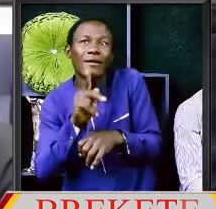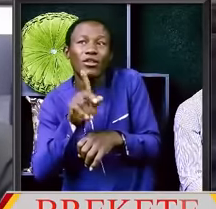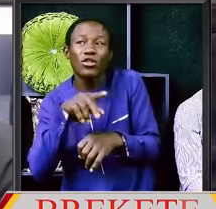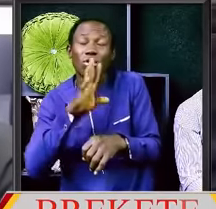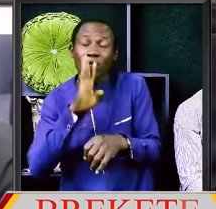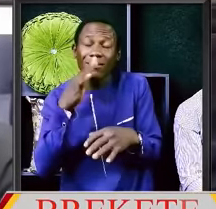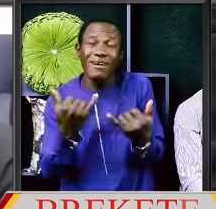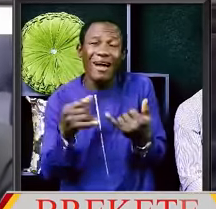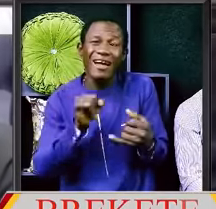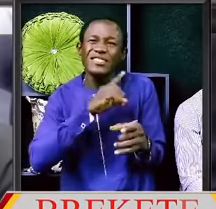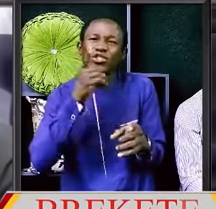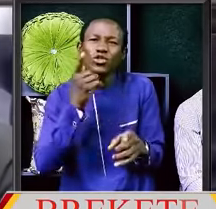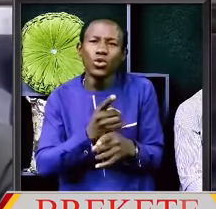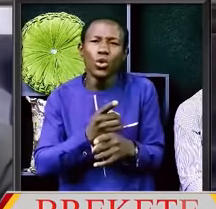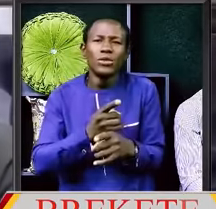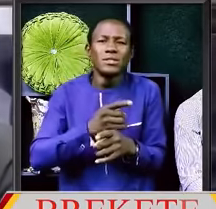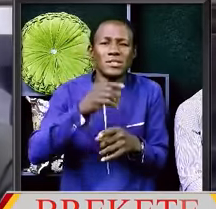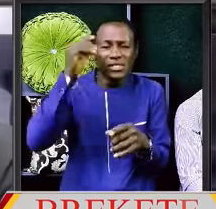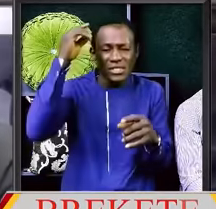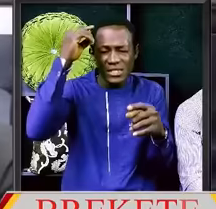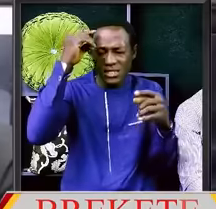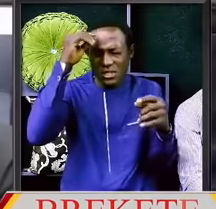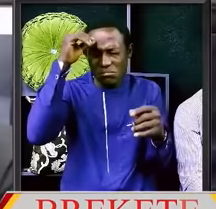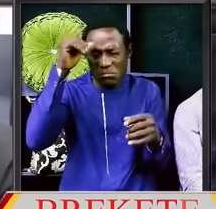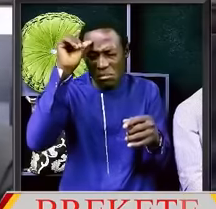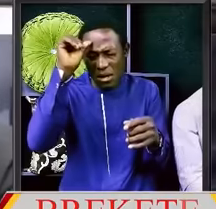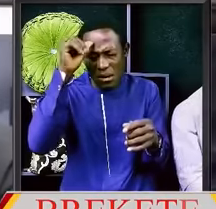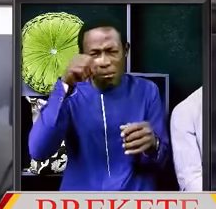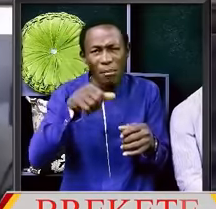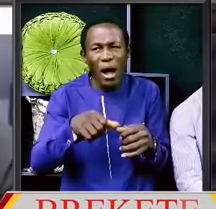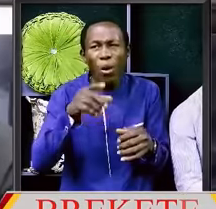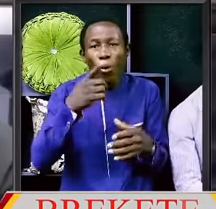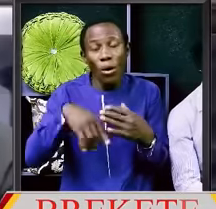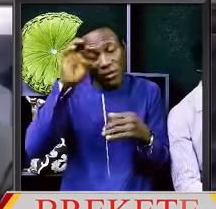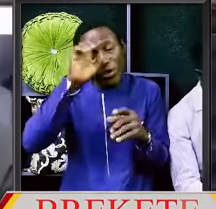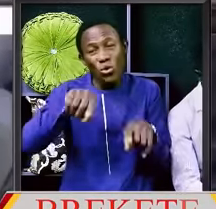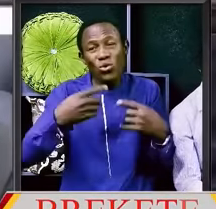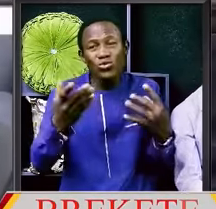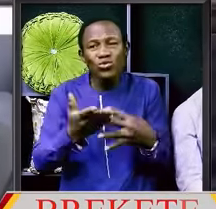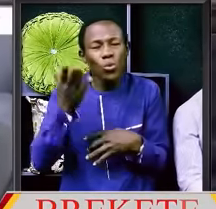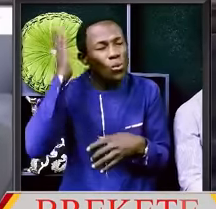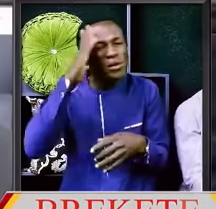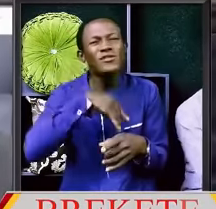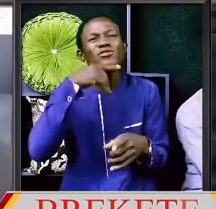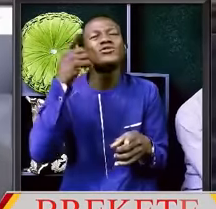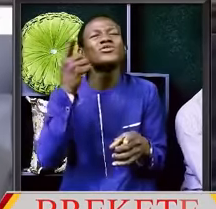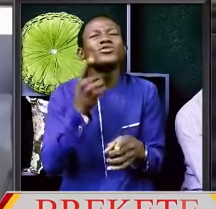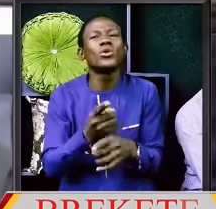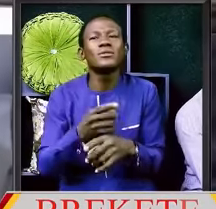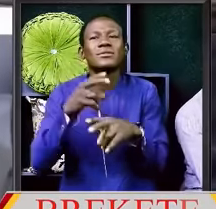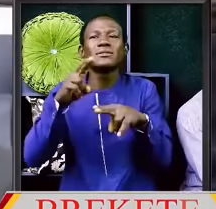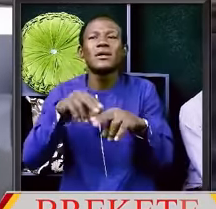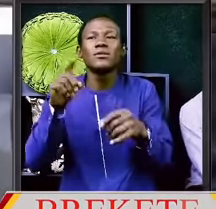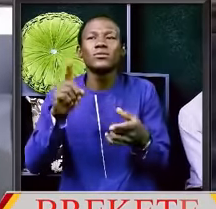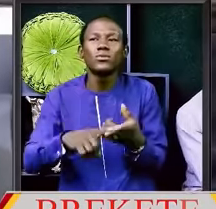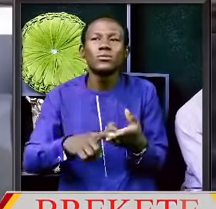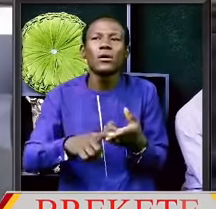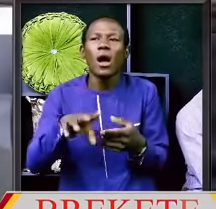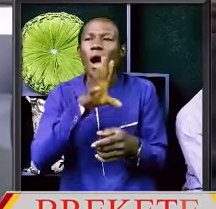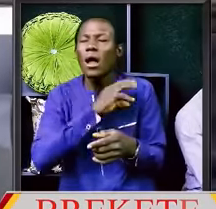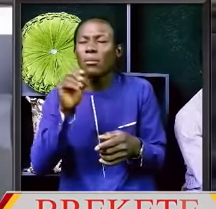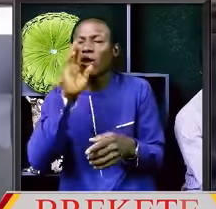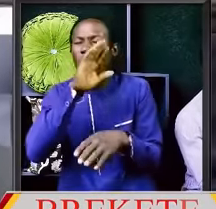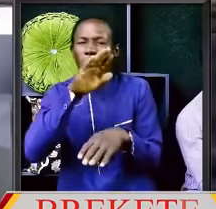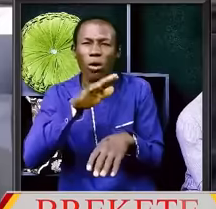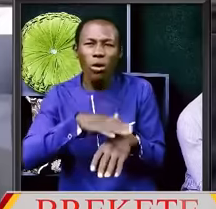even when we try, just like you talk, you go just sit down, begin to call the young man name. Mm-hmm. So we try, but at the